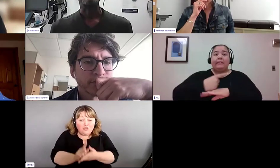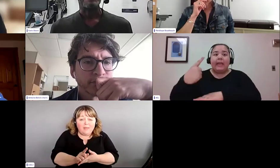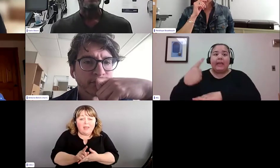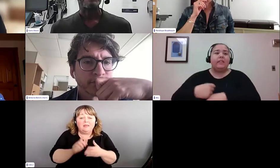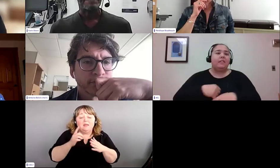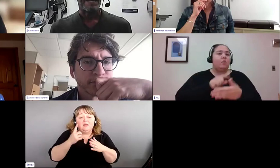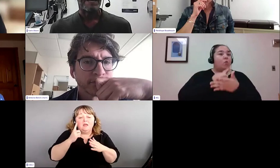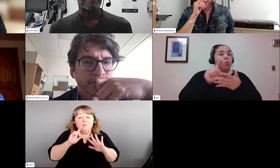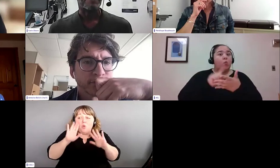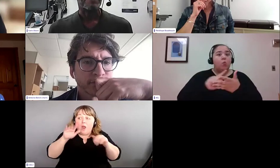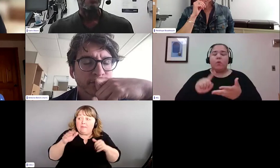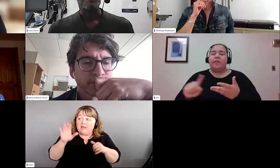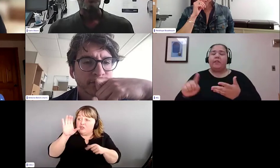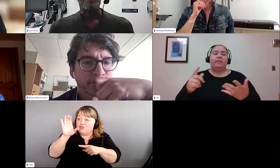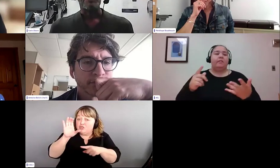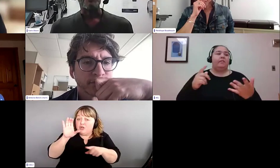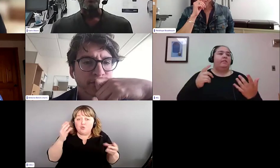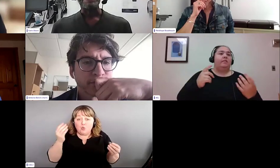weeks to